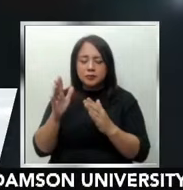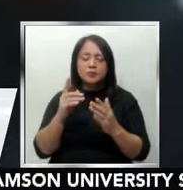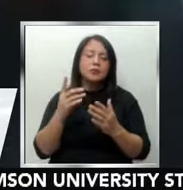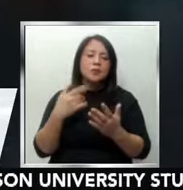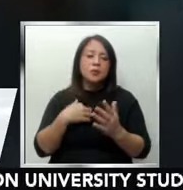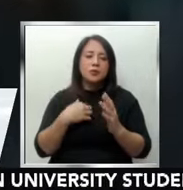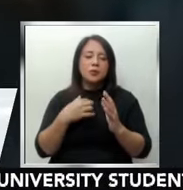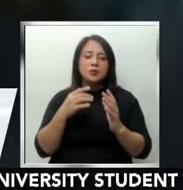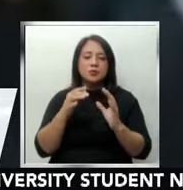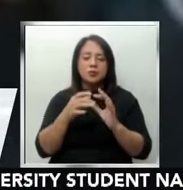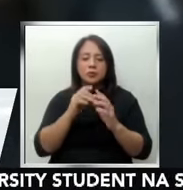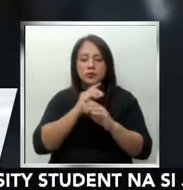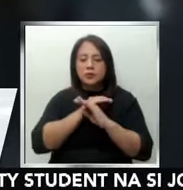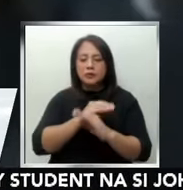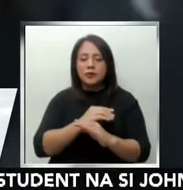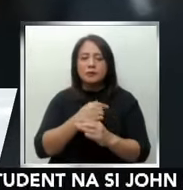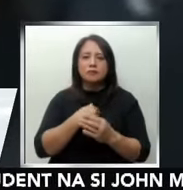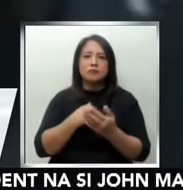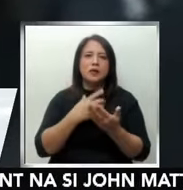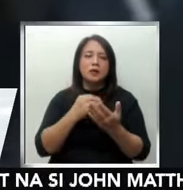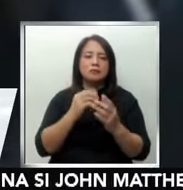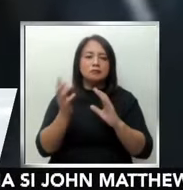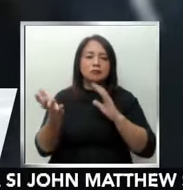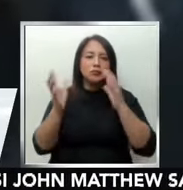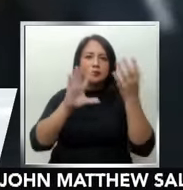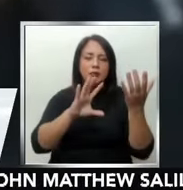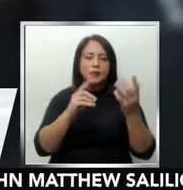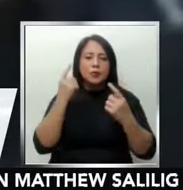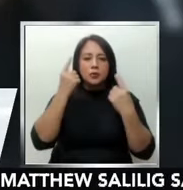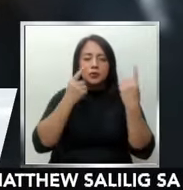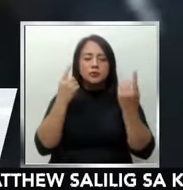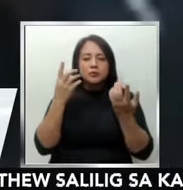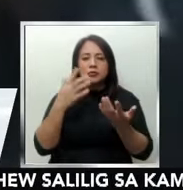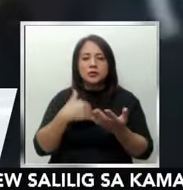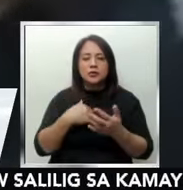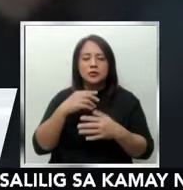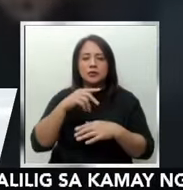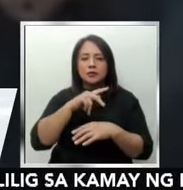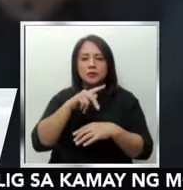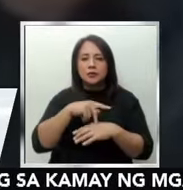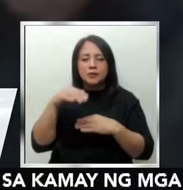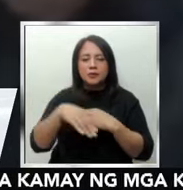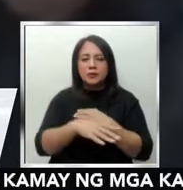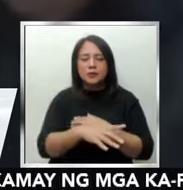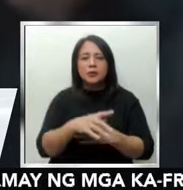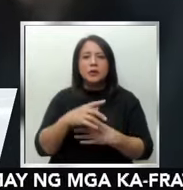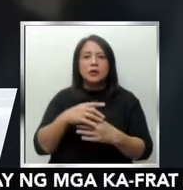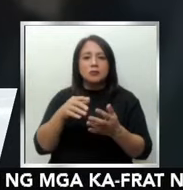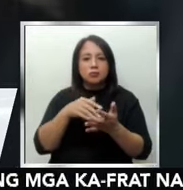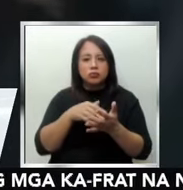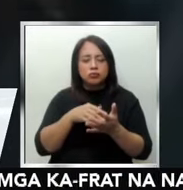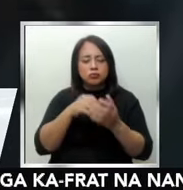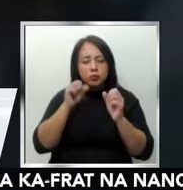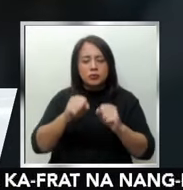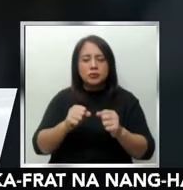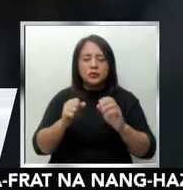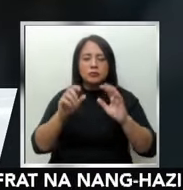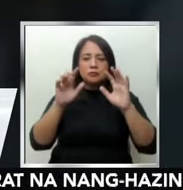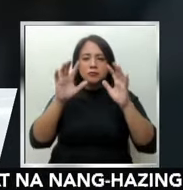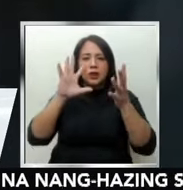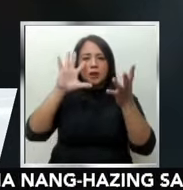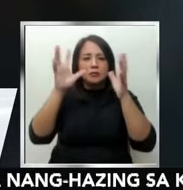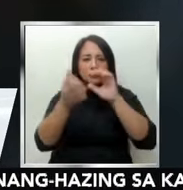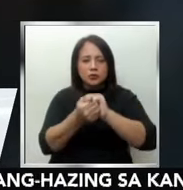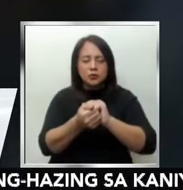and also to disasters because considering that the Philippines is the most vulnerable on climate change Uh We We try to to to Look at it of the